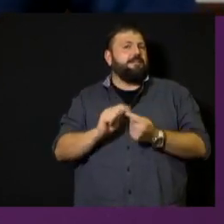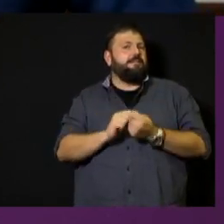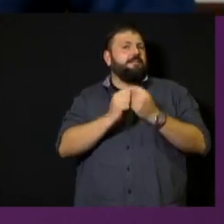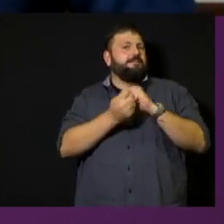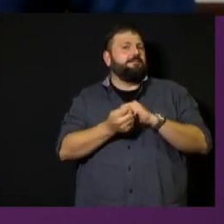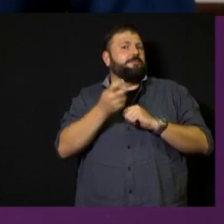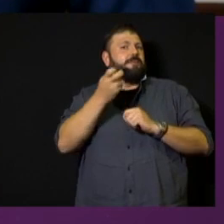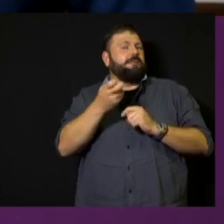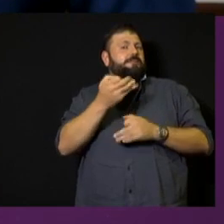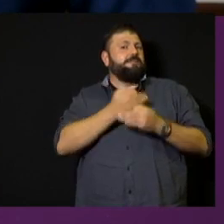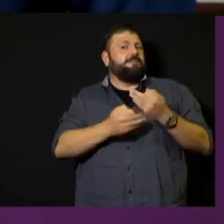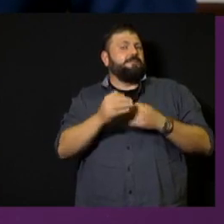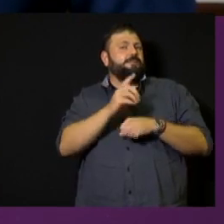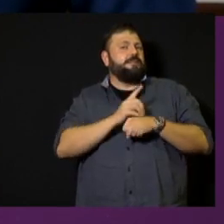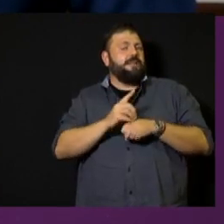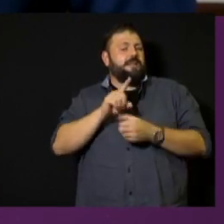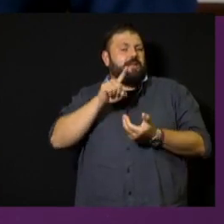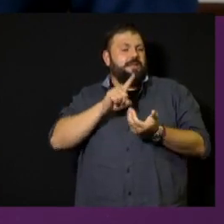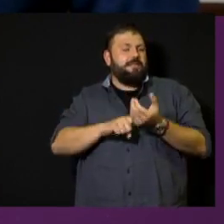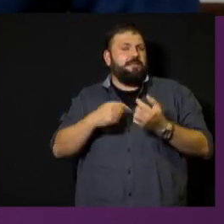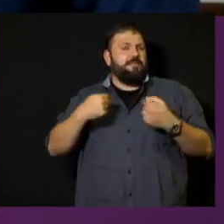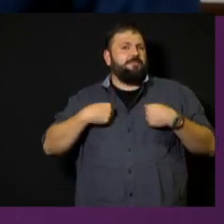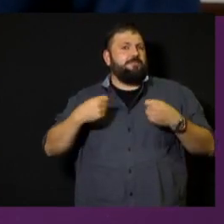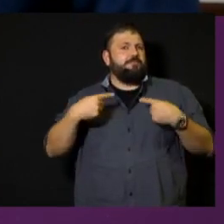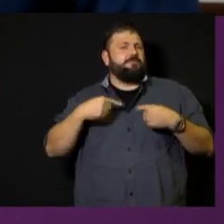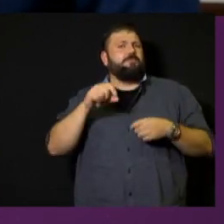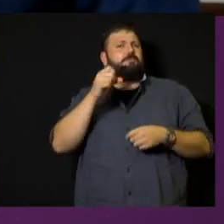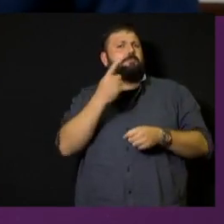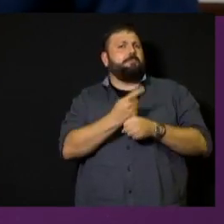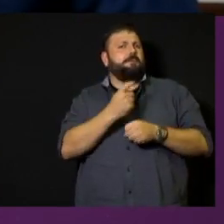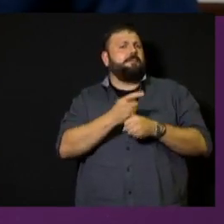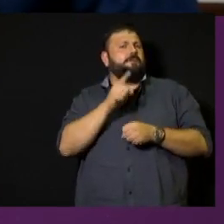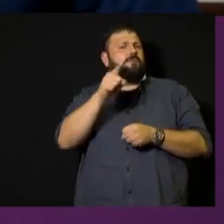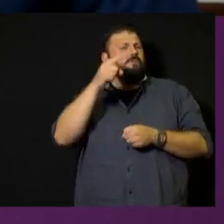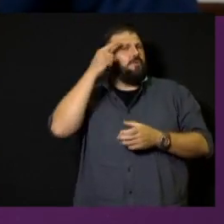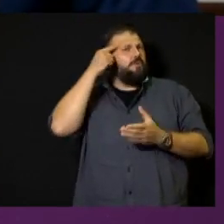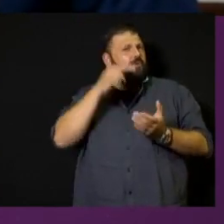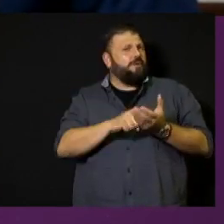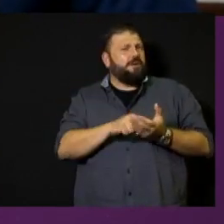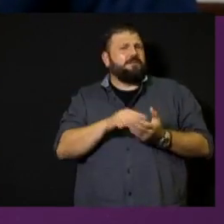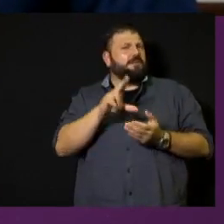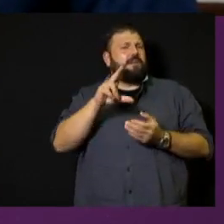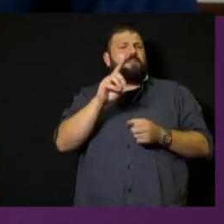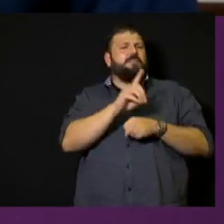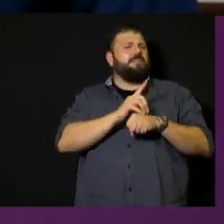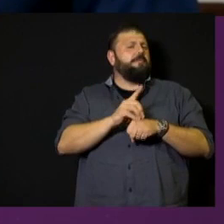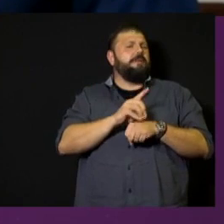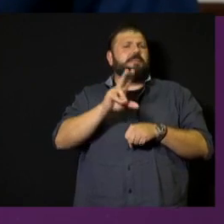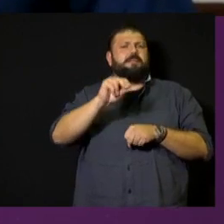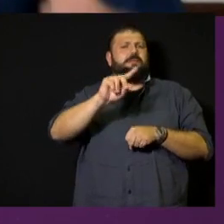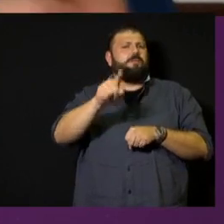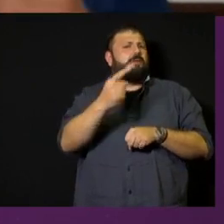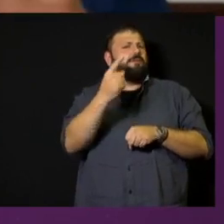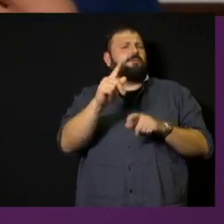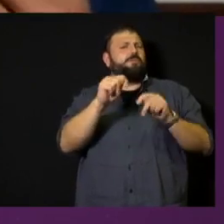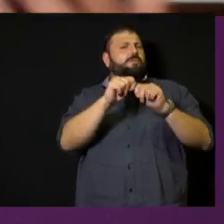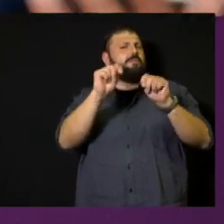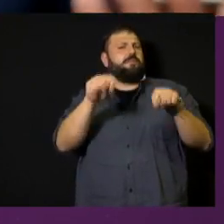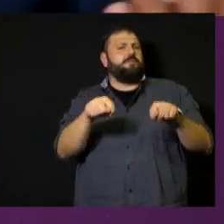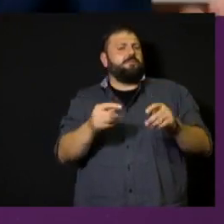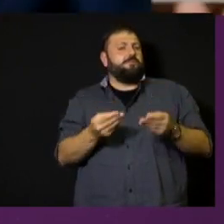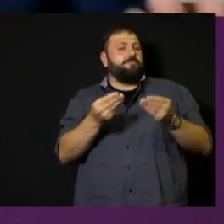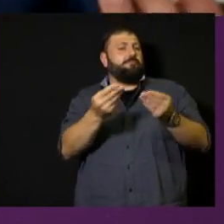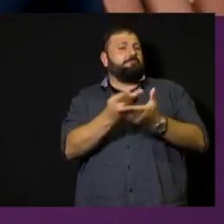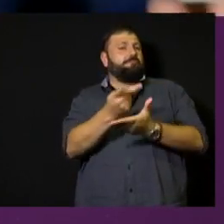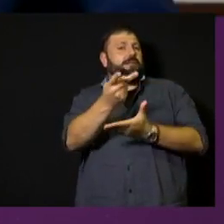And the diamond first is inside. You believe it. The diamond is not a title. Diamond is